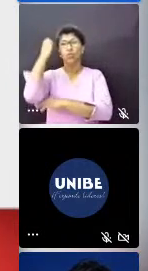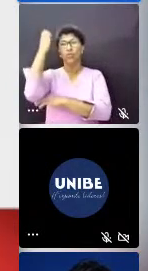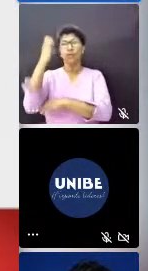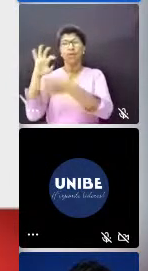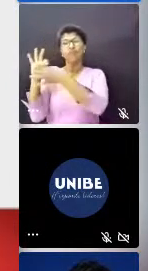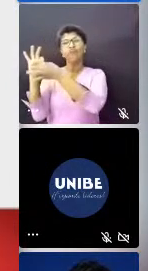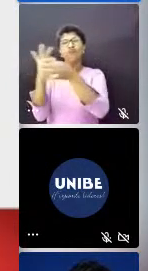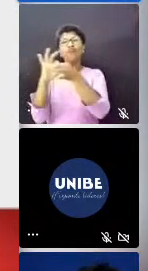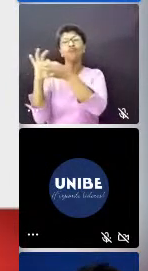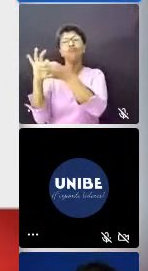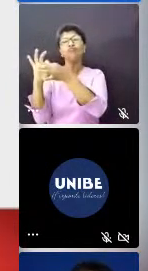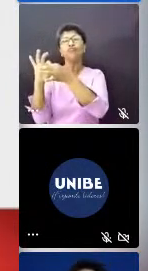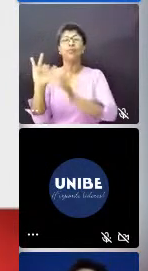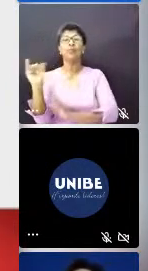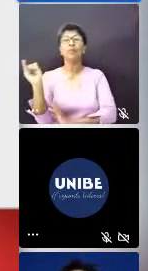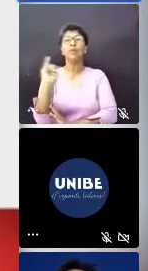as